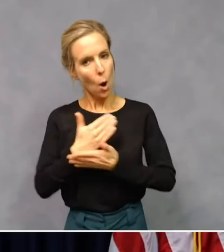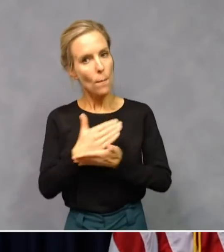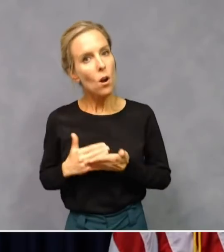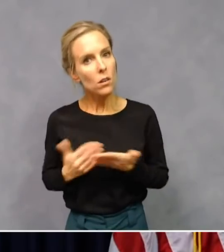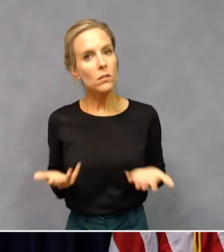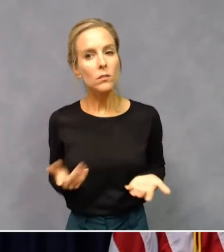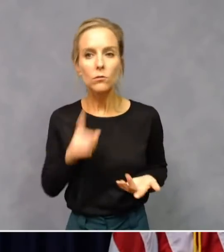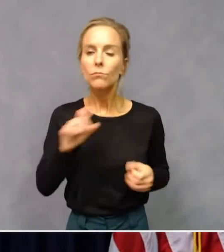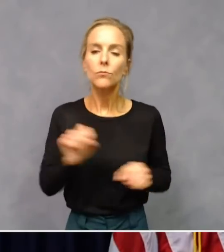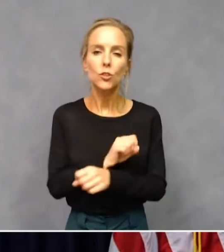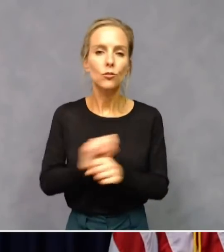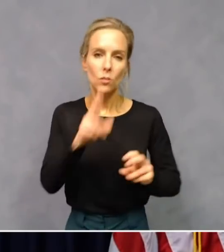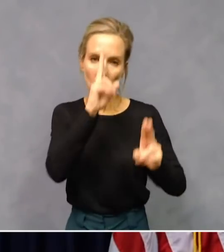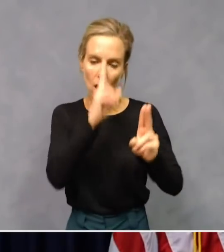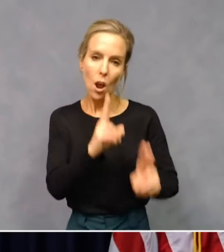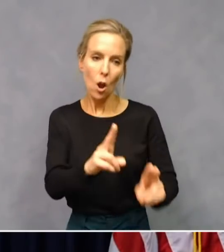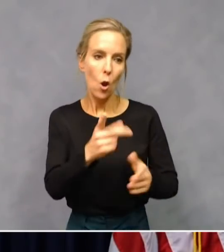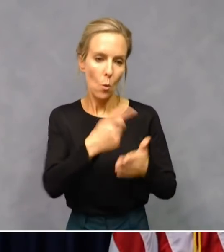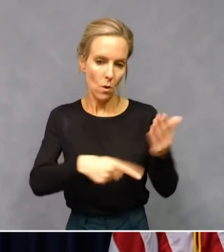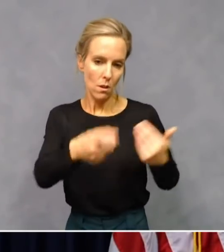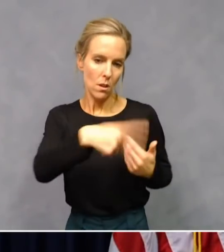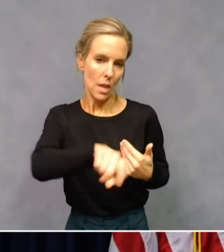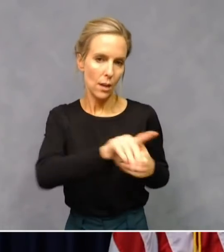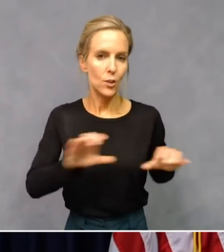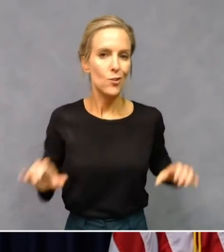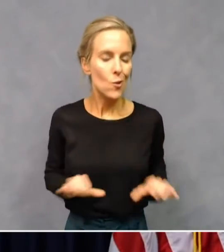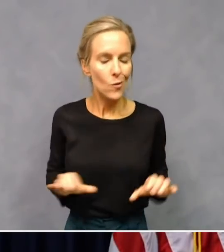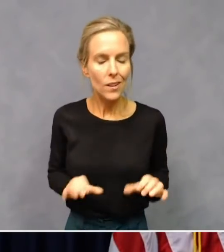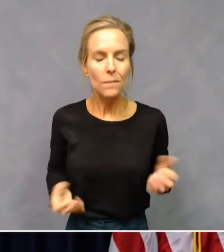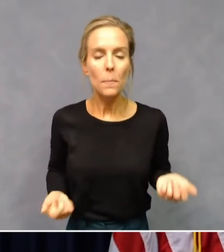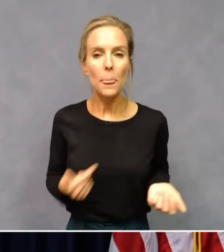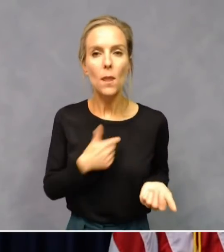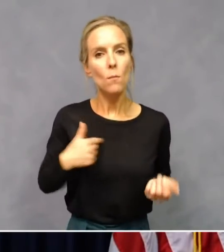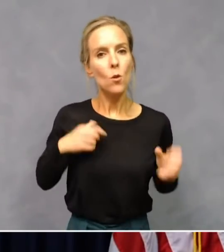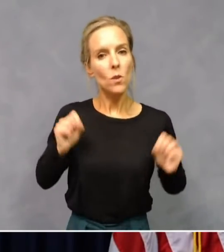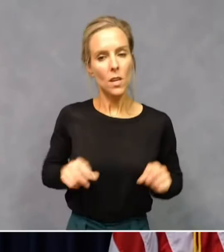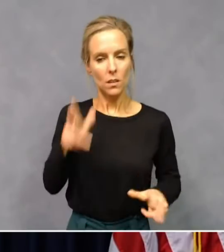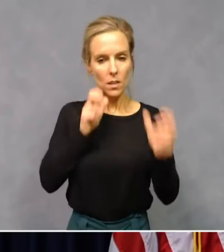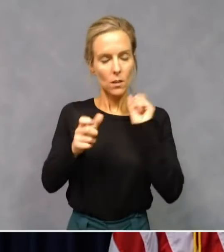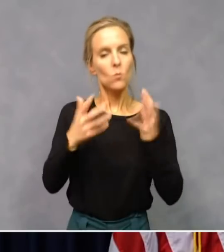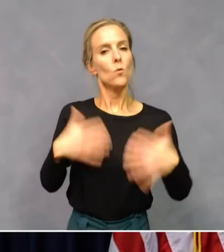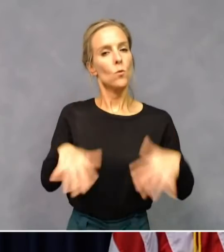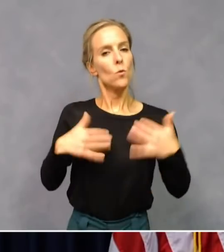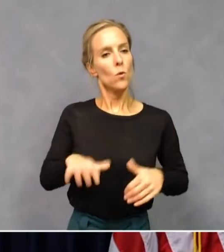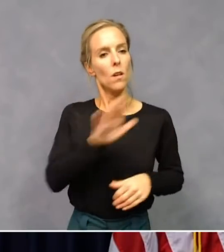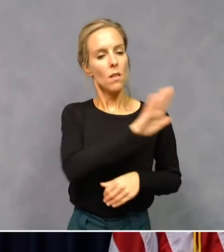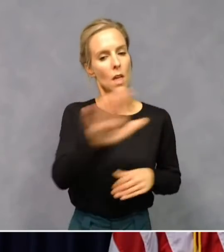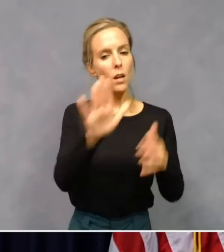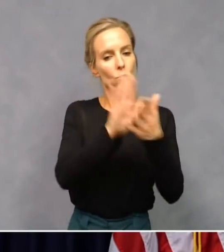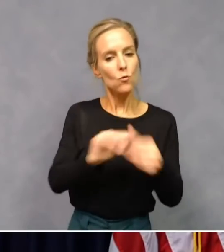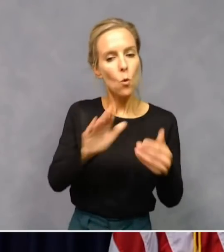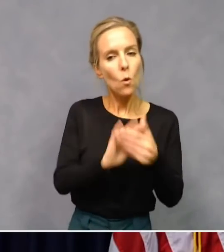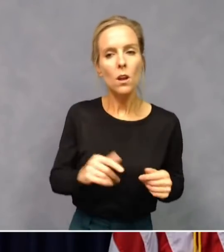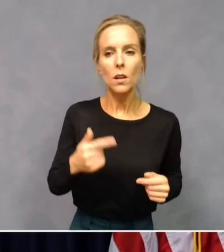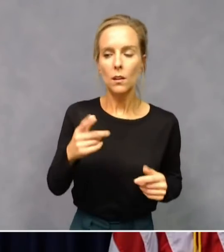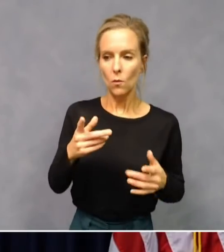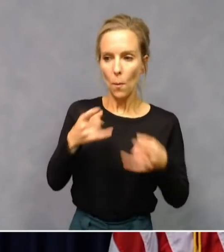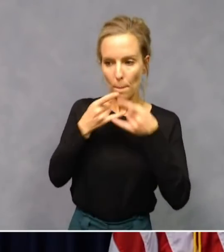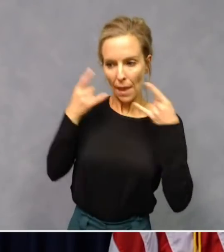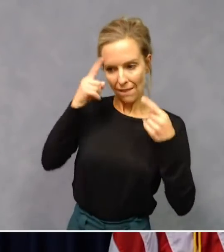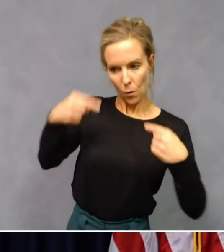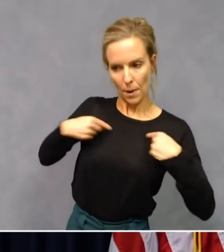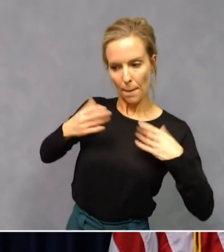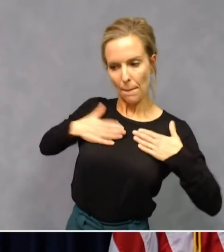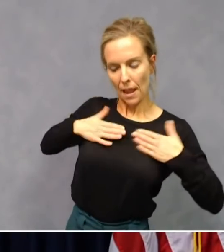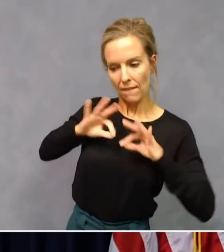honor what they're doing? And the more that we can hear from them, wear a mask for me and my family, as opposed to hearing from the